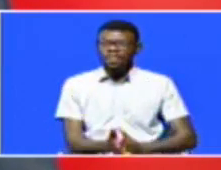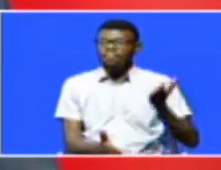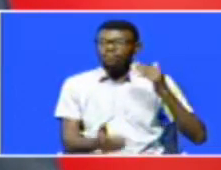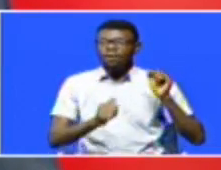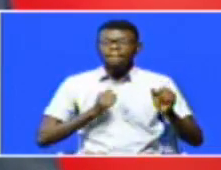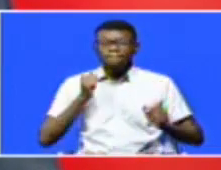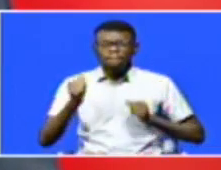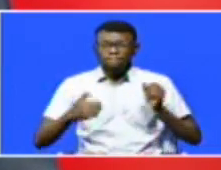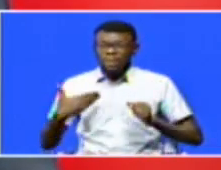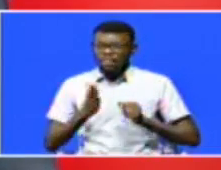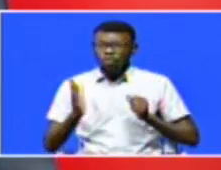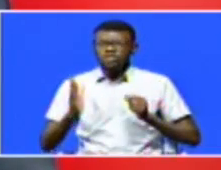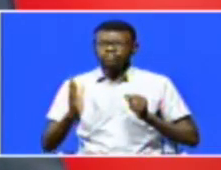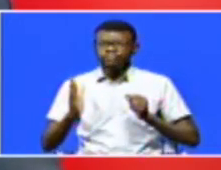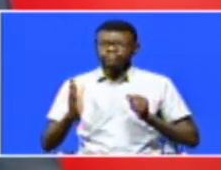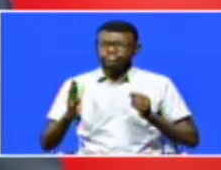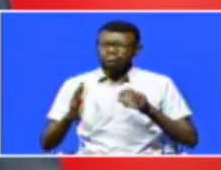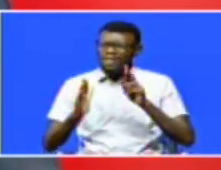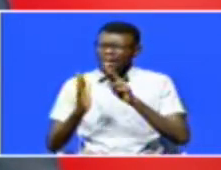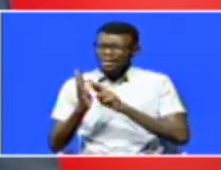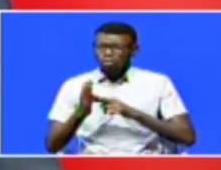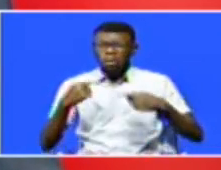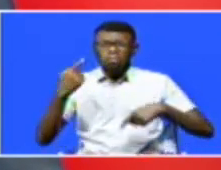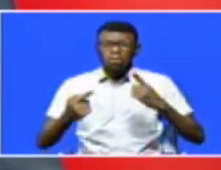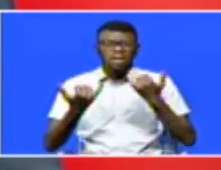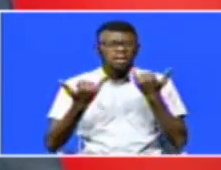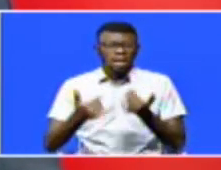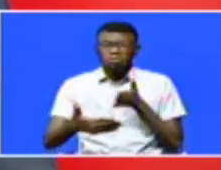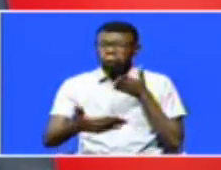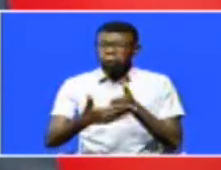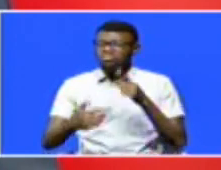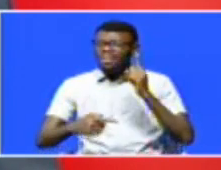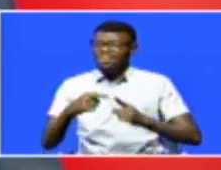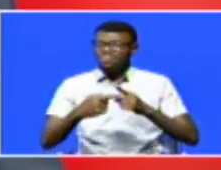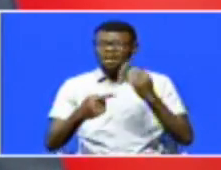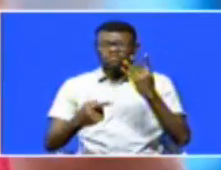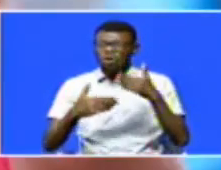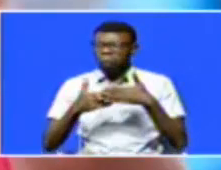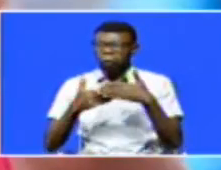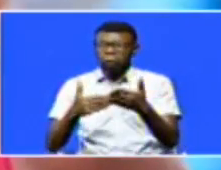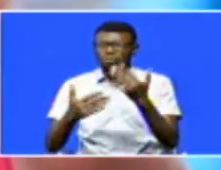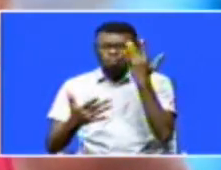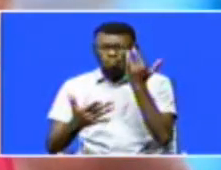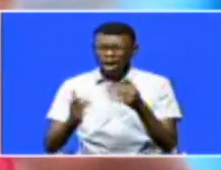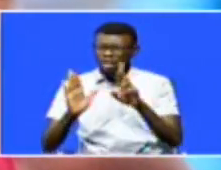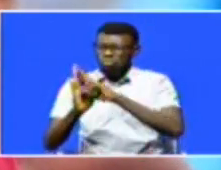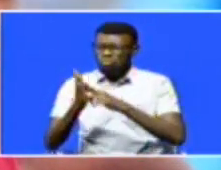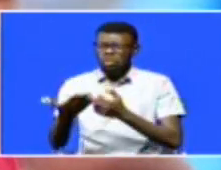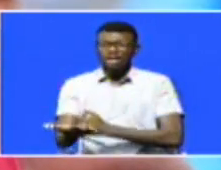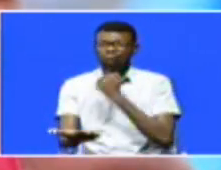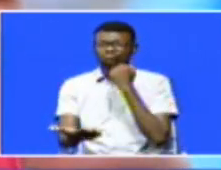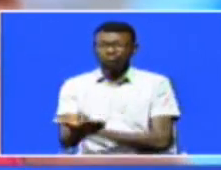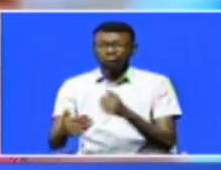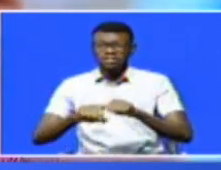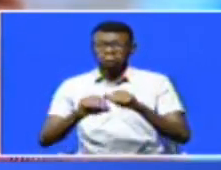marathon world record holder Wilson Kipsang has been banned for 4 years for anti-doping rule violations. Kipsang, who had